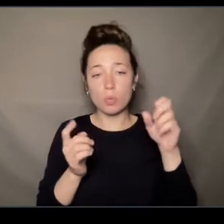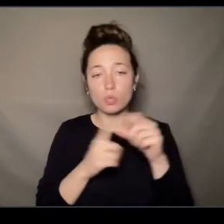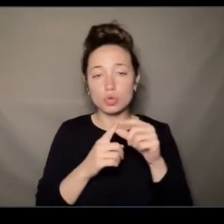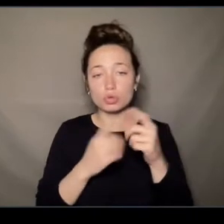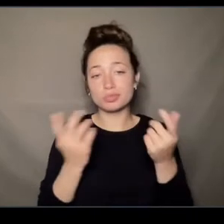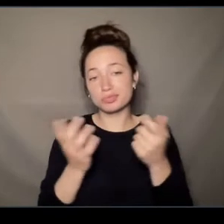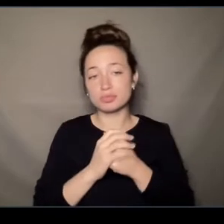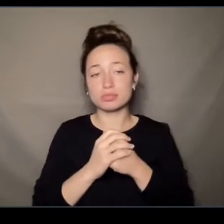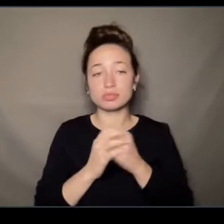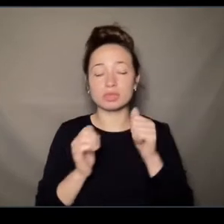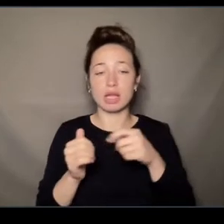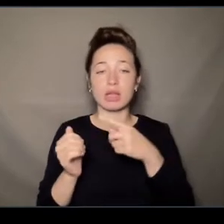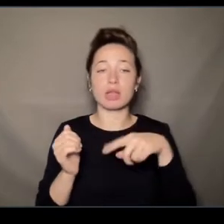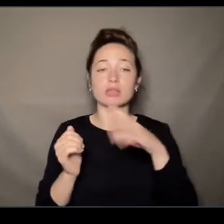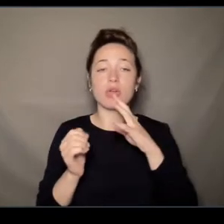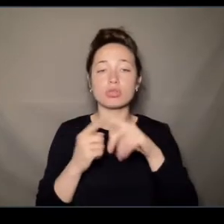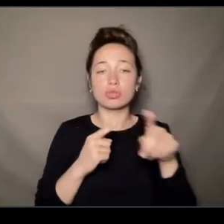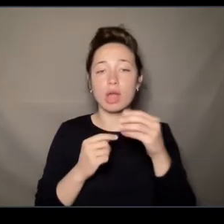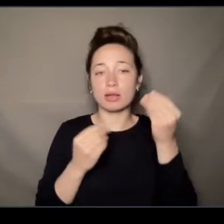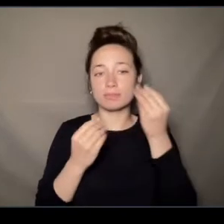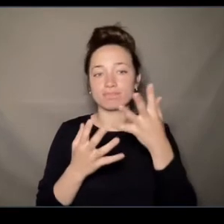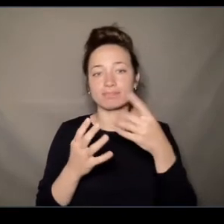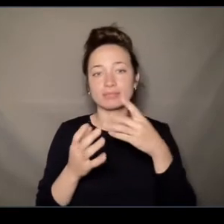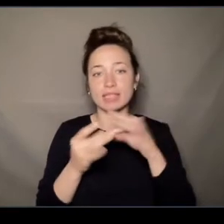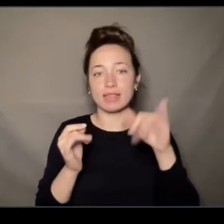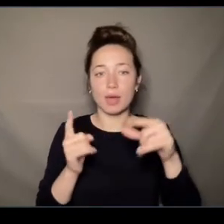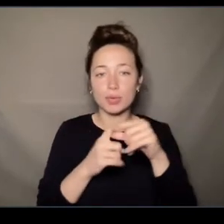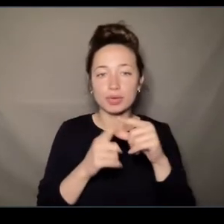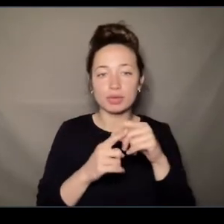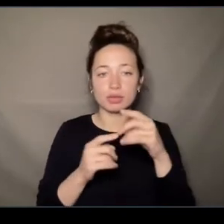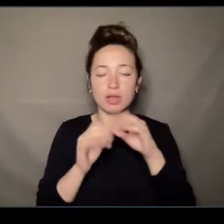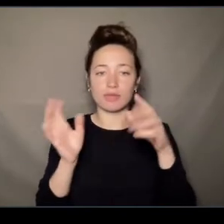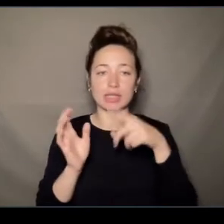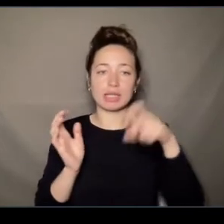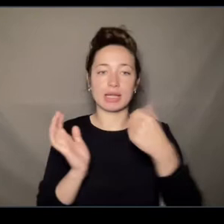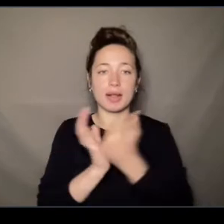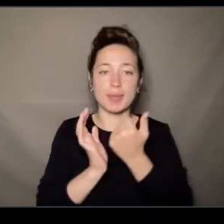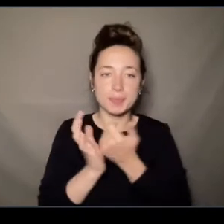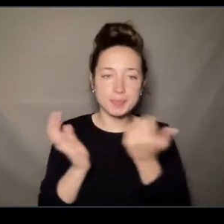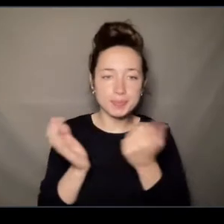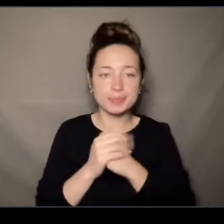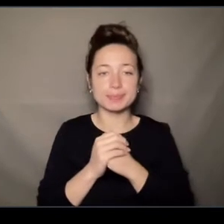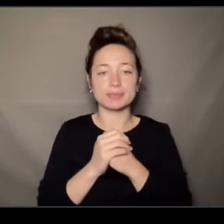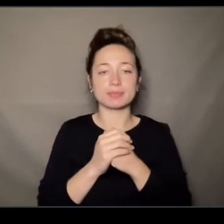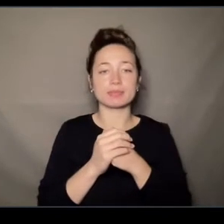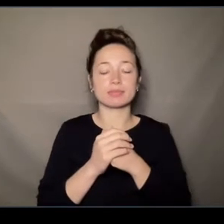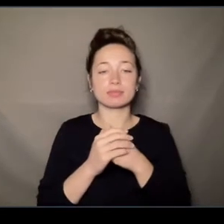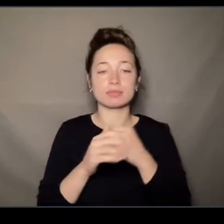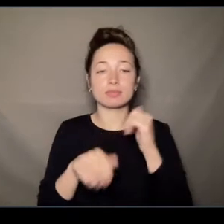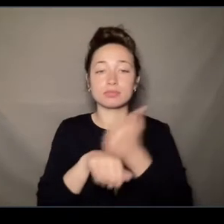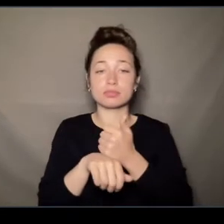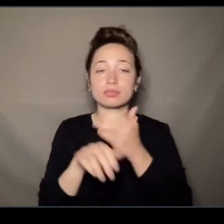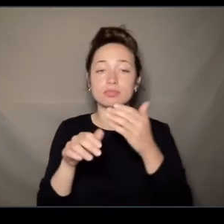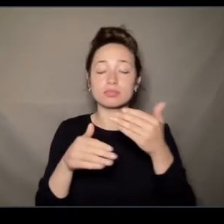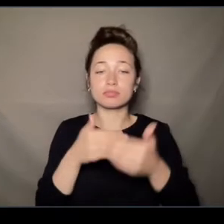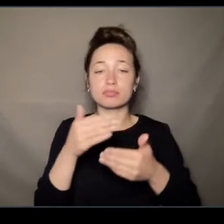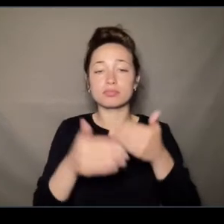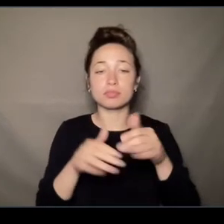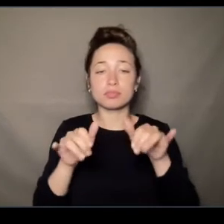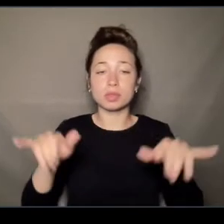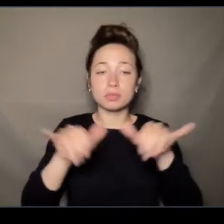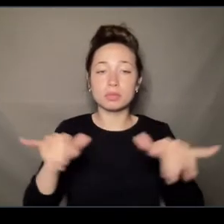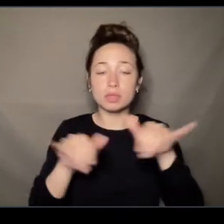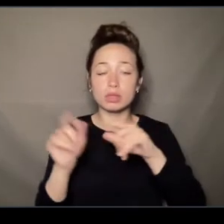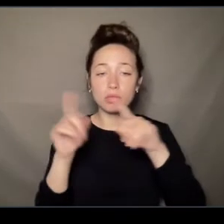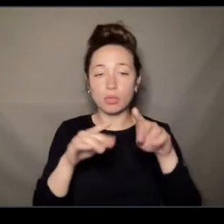somebody can talk to you and says that word, you know they're desperately in need of help. Oh, and sure. If you've set up a pattern that they can come to